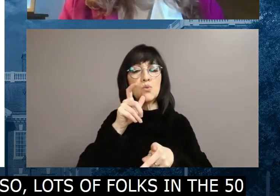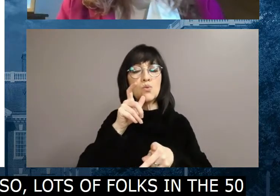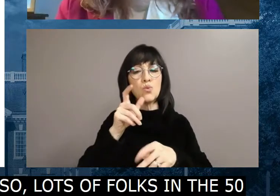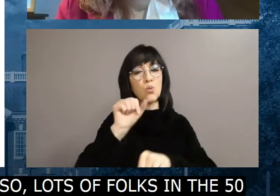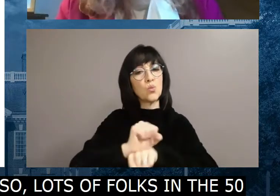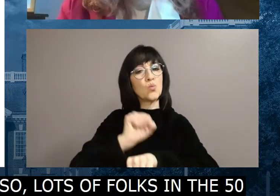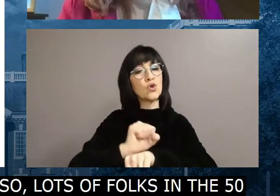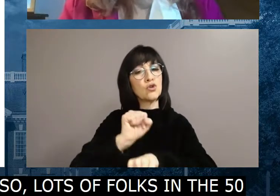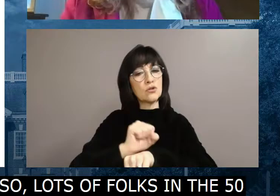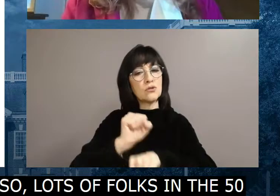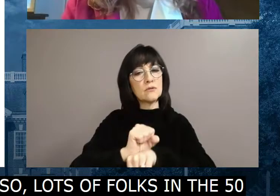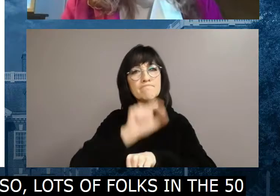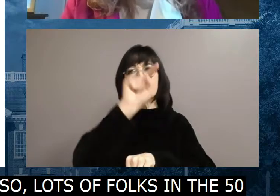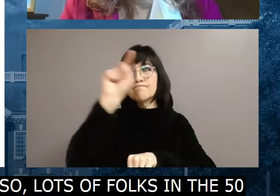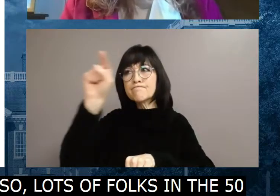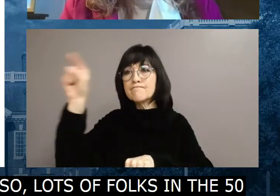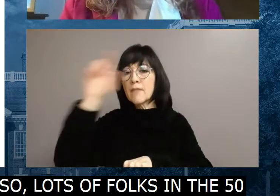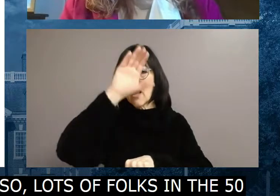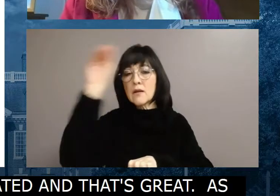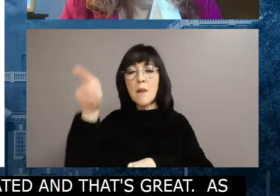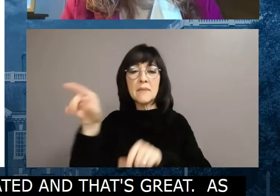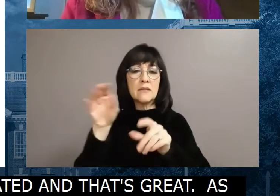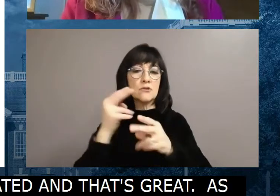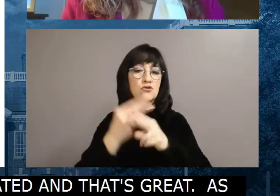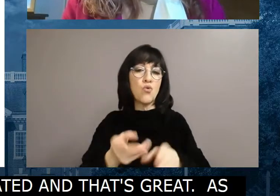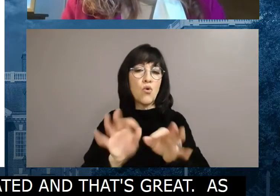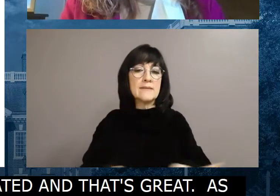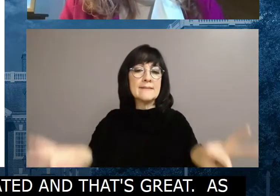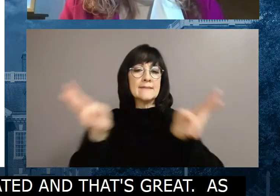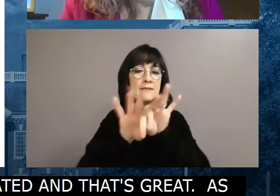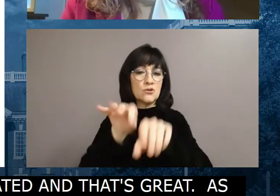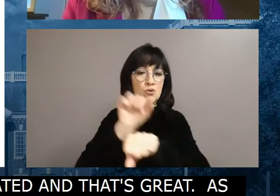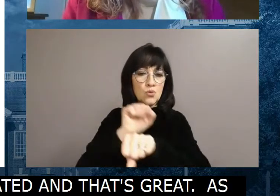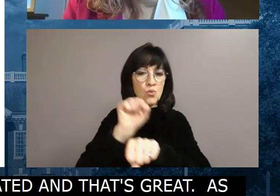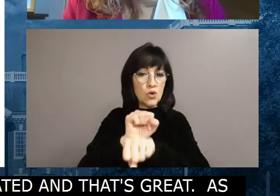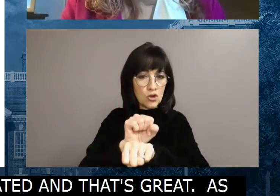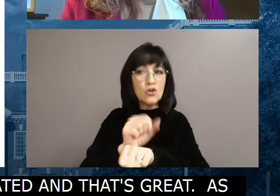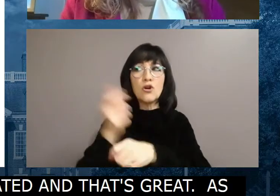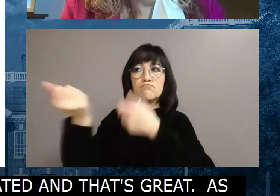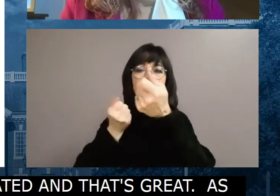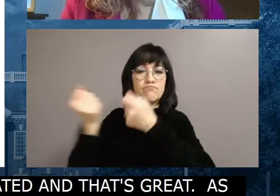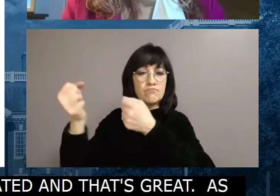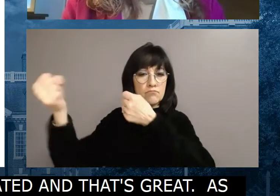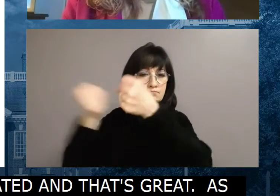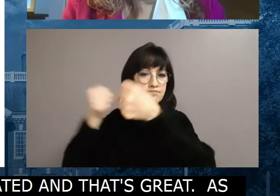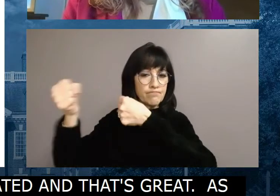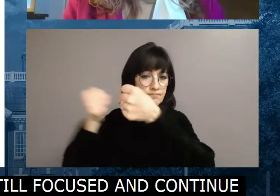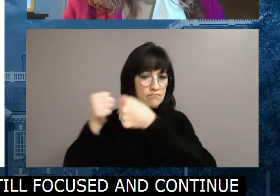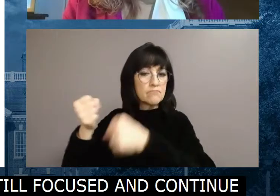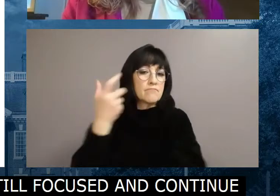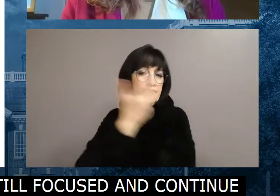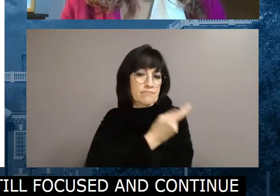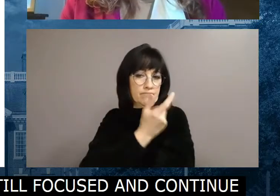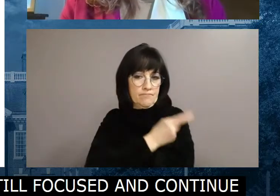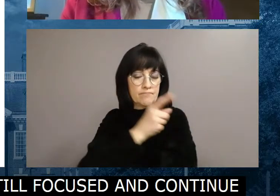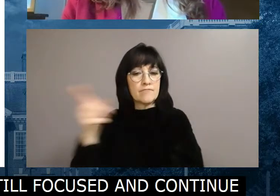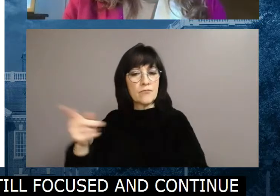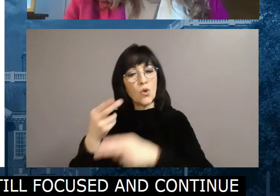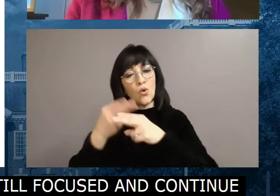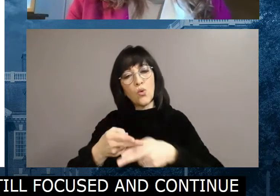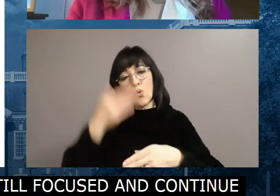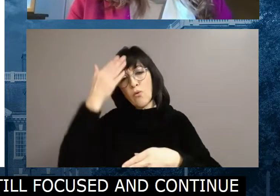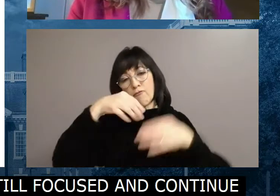governor mentioned, we're still focused and we'll continue to focus on those frontline and essential workers.